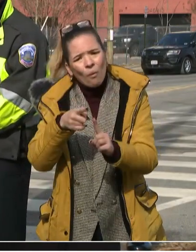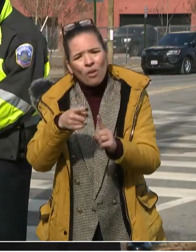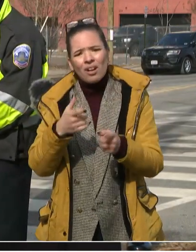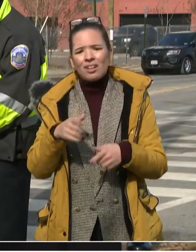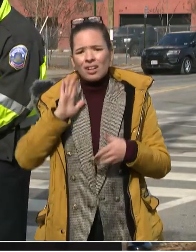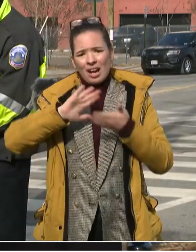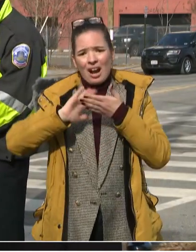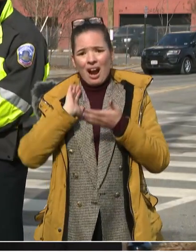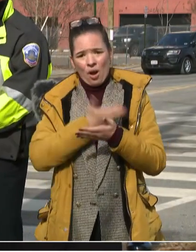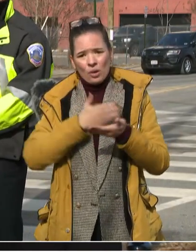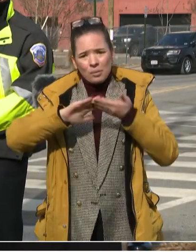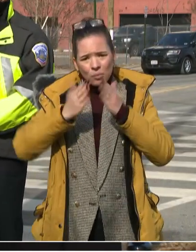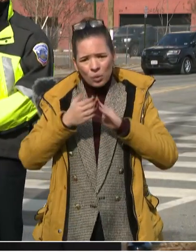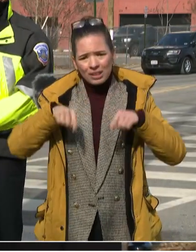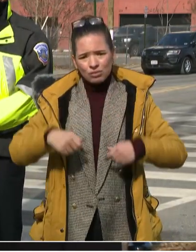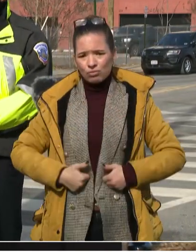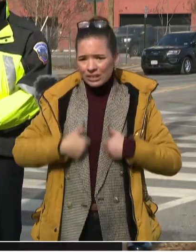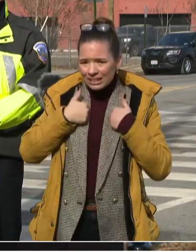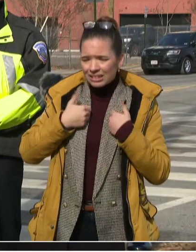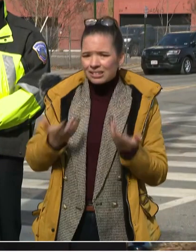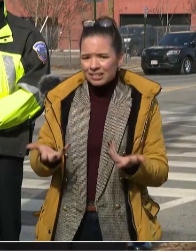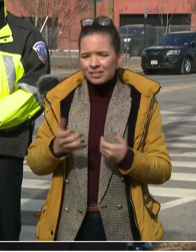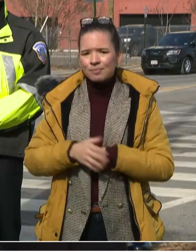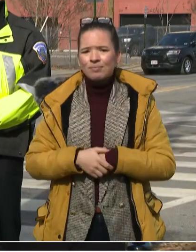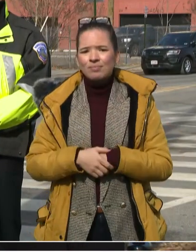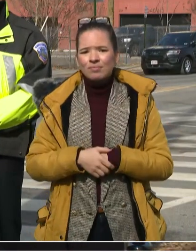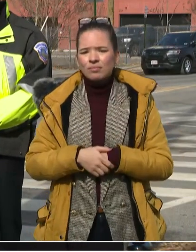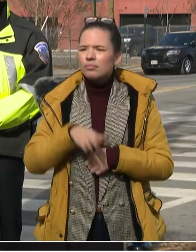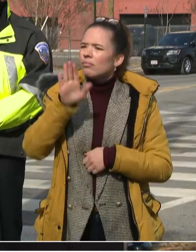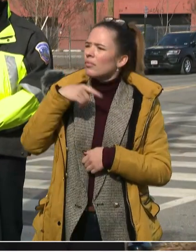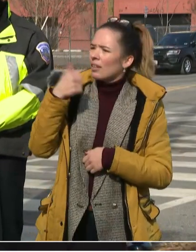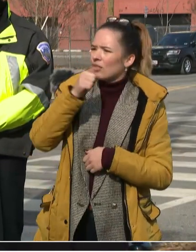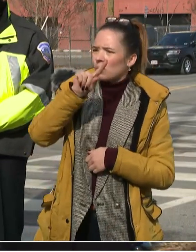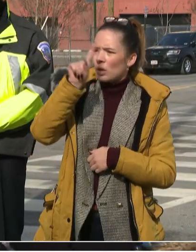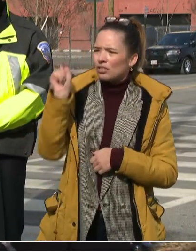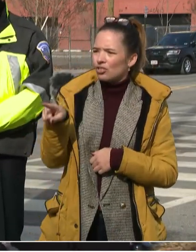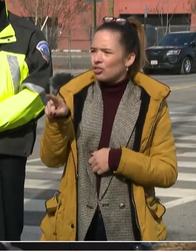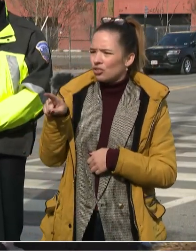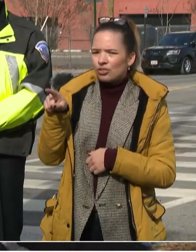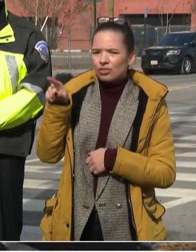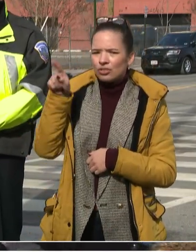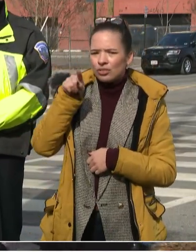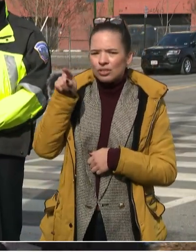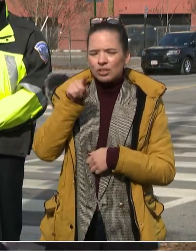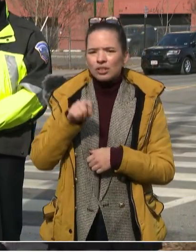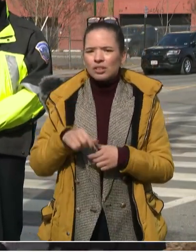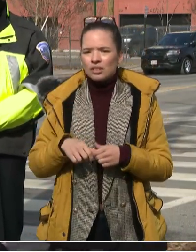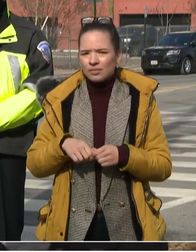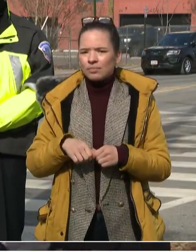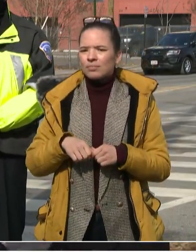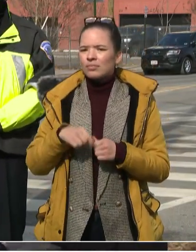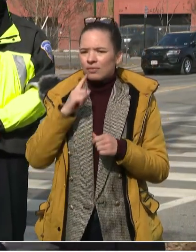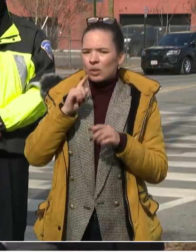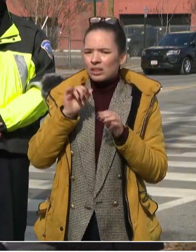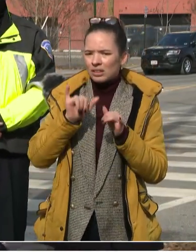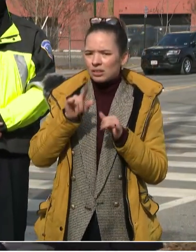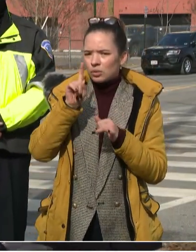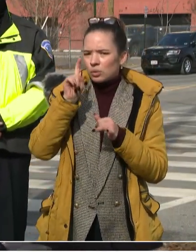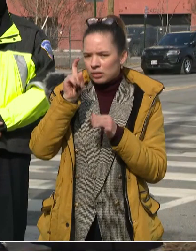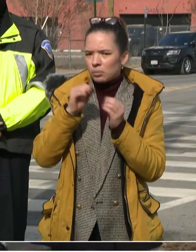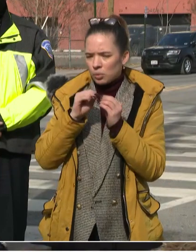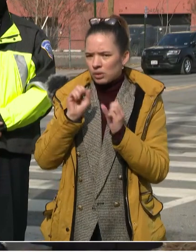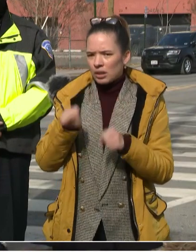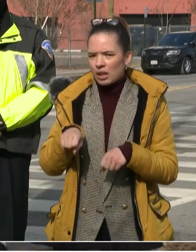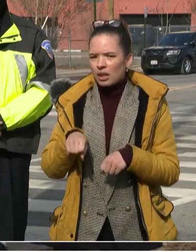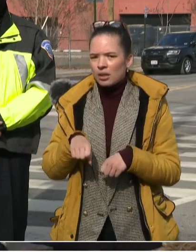counties. Okay, so I have one question here, and last question, and then we'll stick around for questions. Yes, sir. Okay. Hey, Mayor.